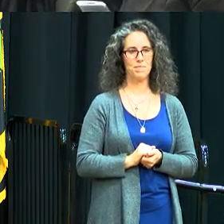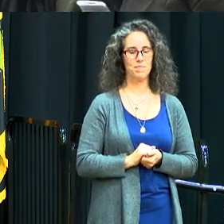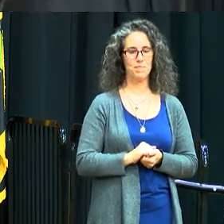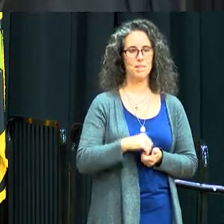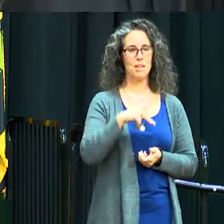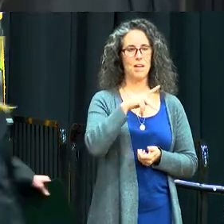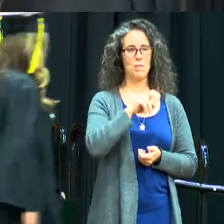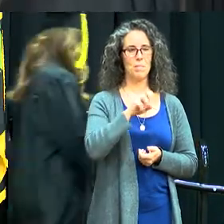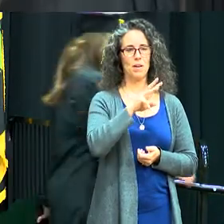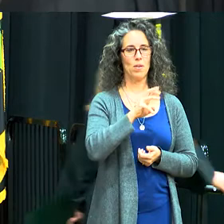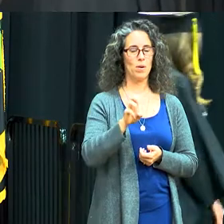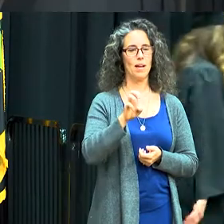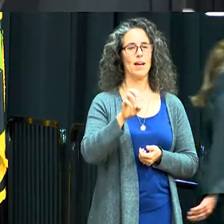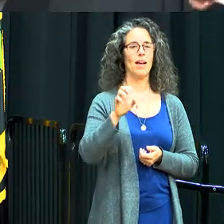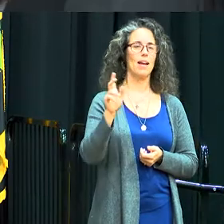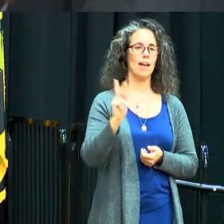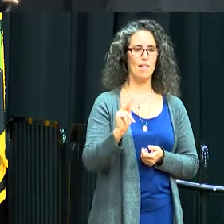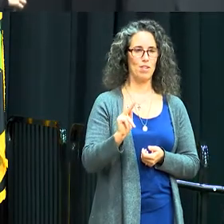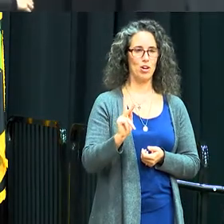Pee-wee K. Galeflor.